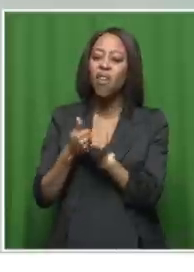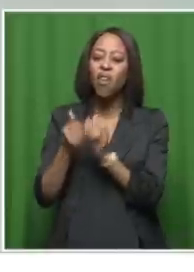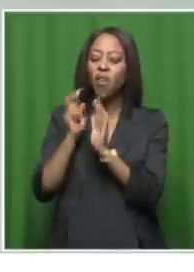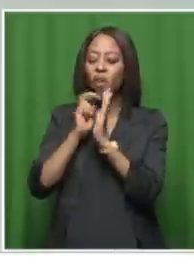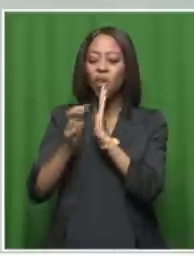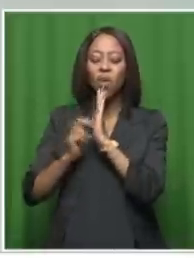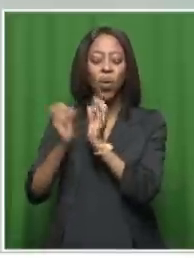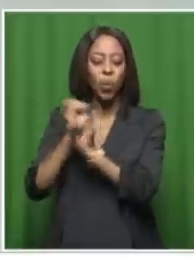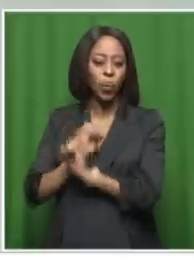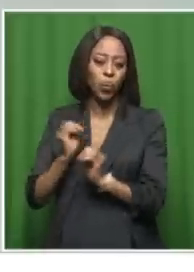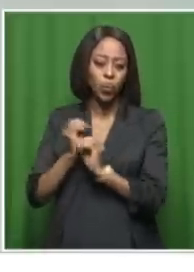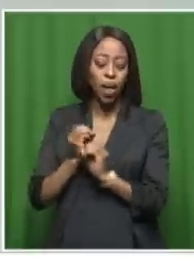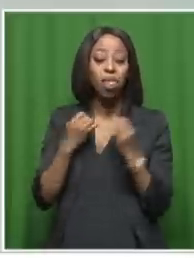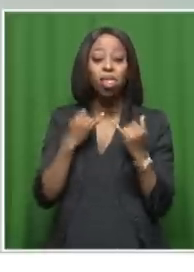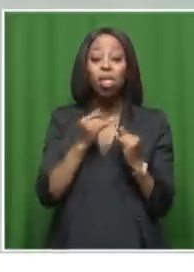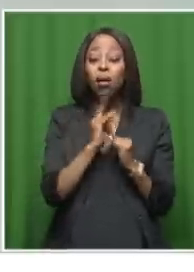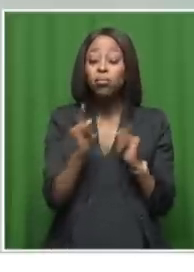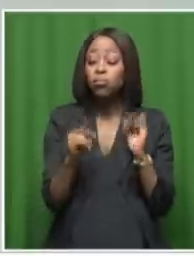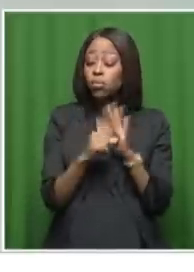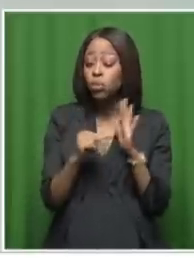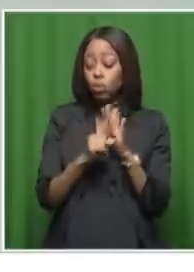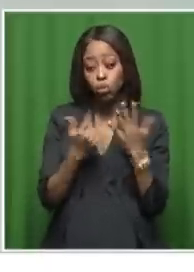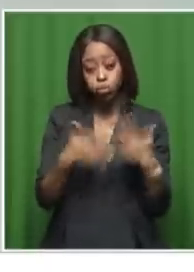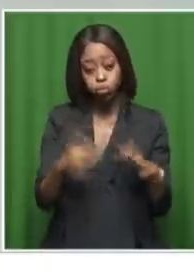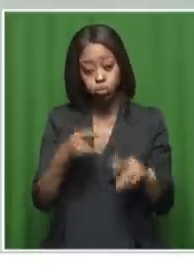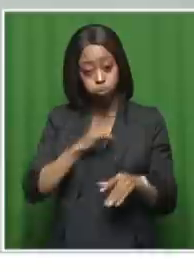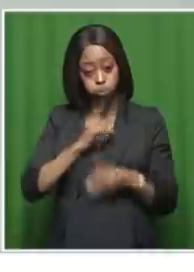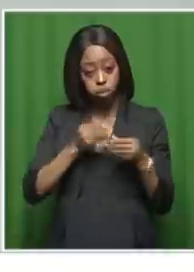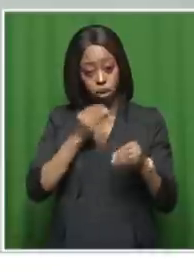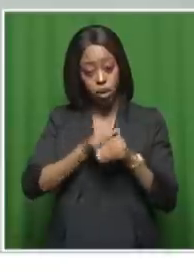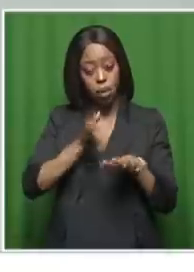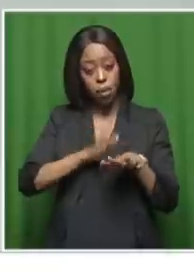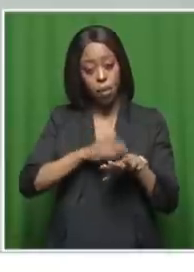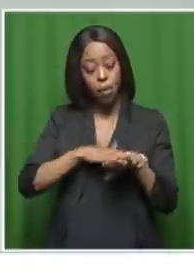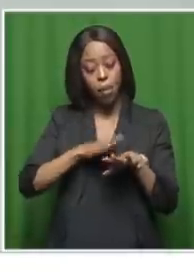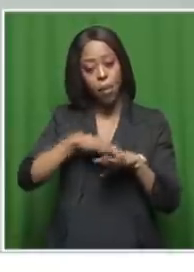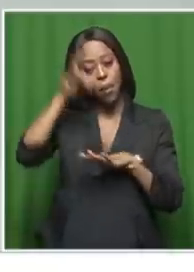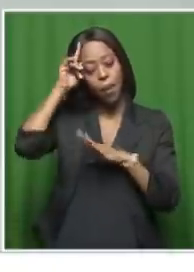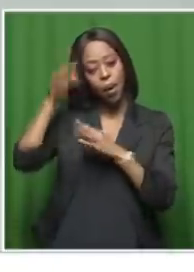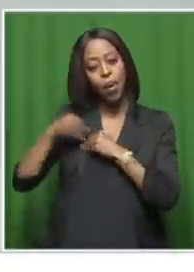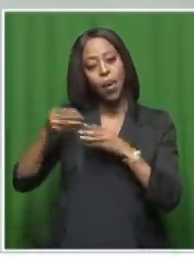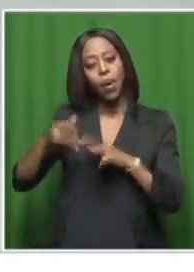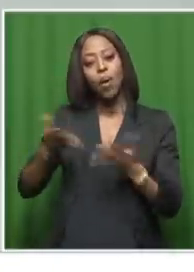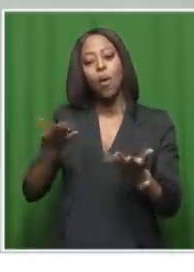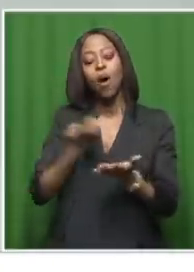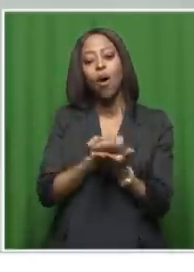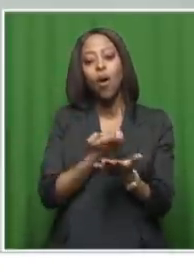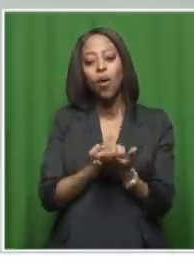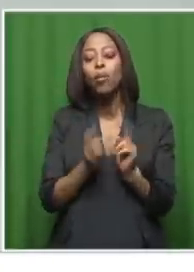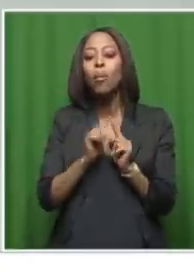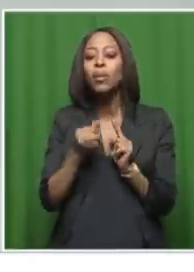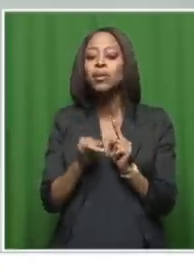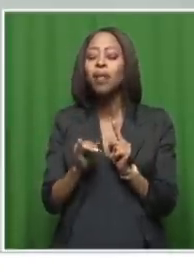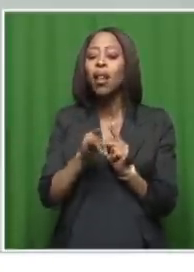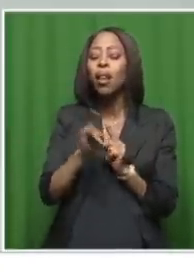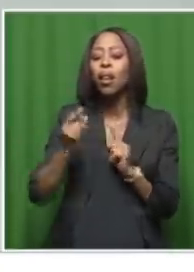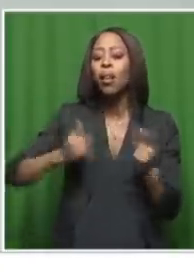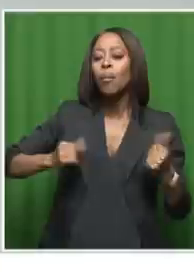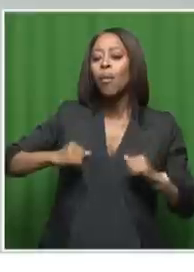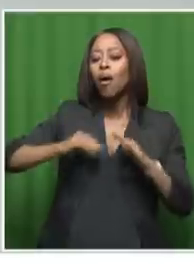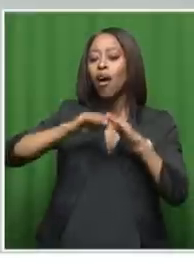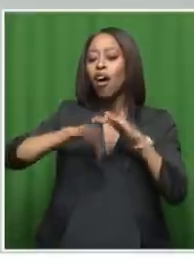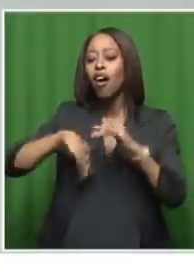Enterprise supplier development remains a key instrument to increase levels of Black ownership in the economy, but is performing